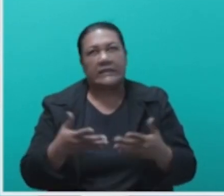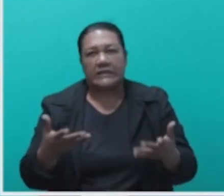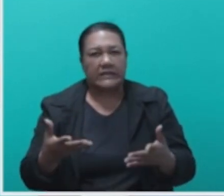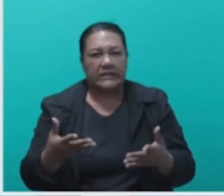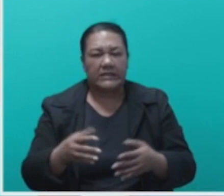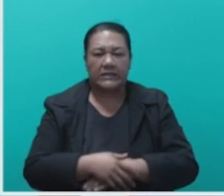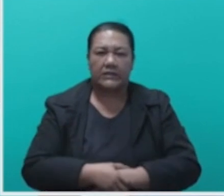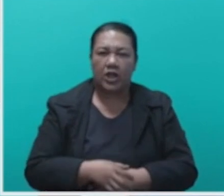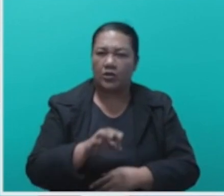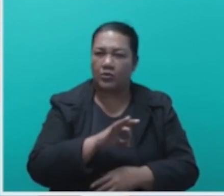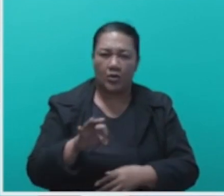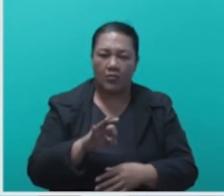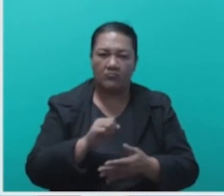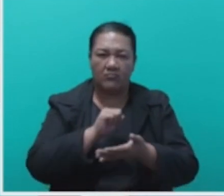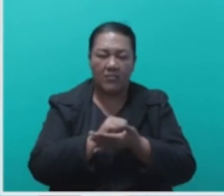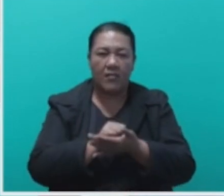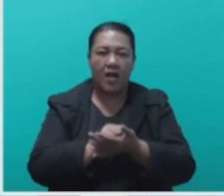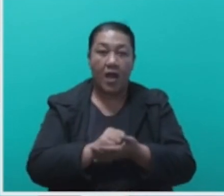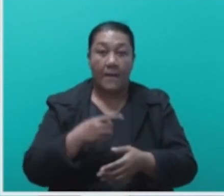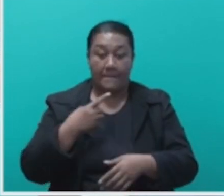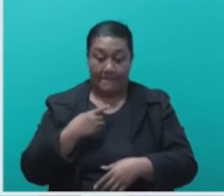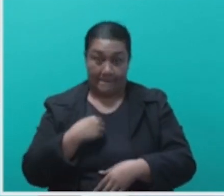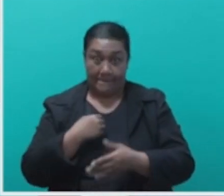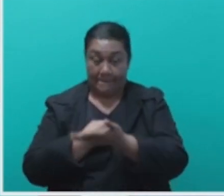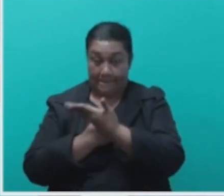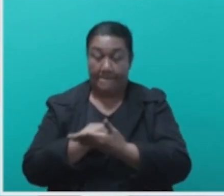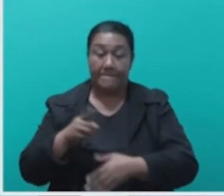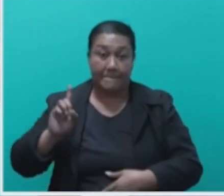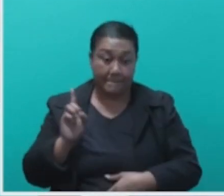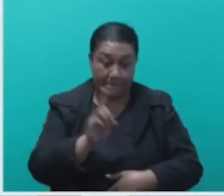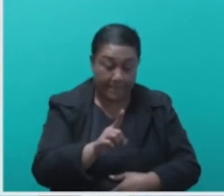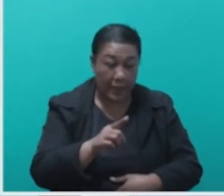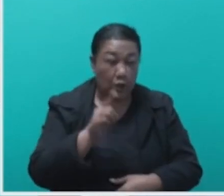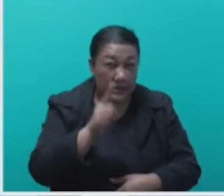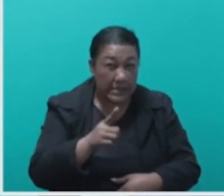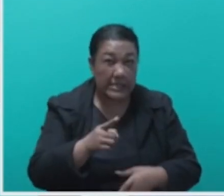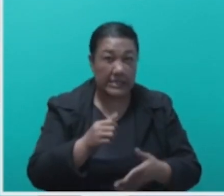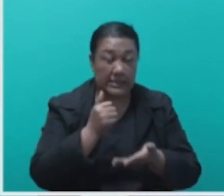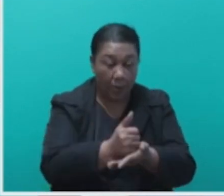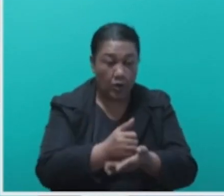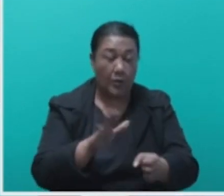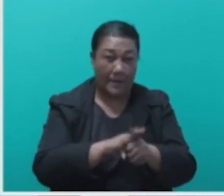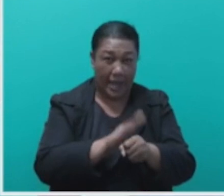go to Cabinet as soon as possible and seek its support to give effect to this law.